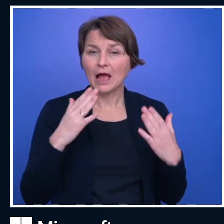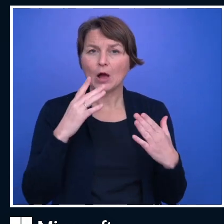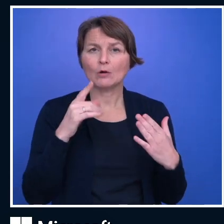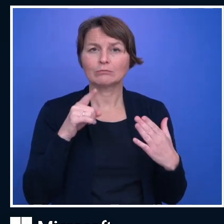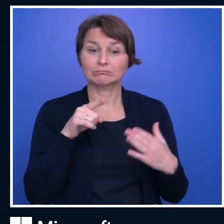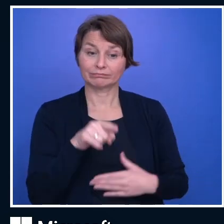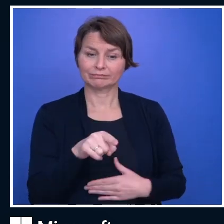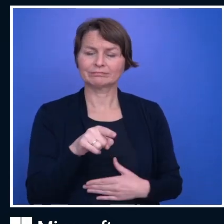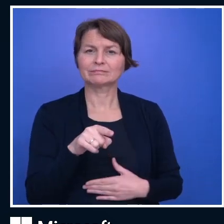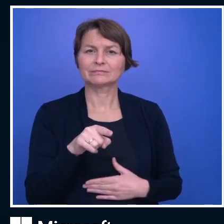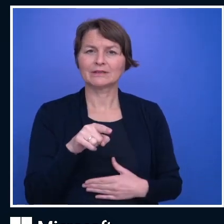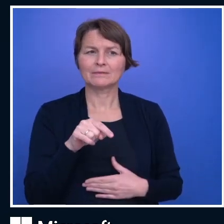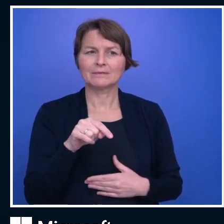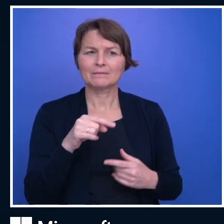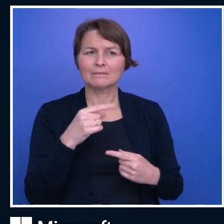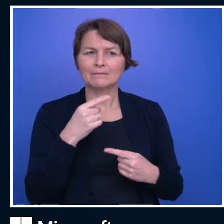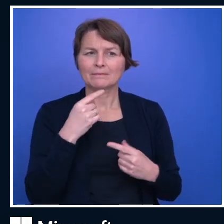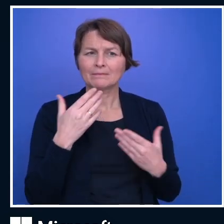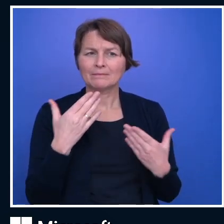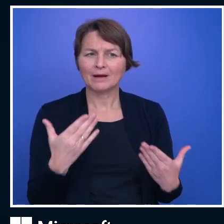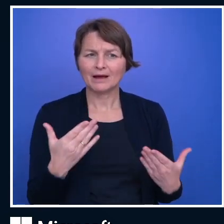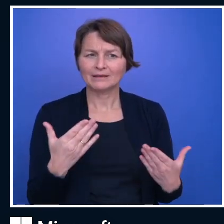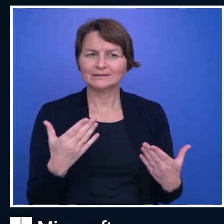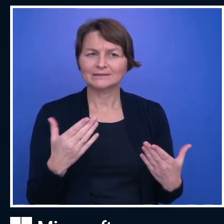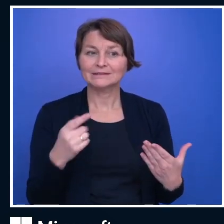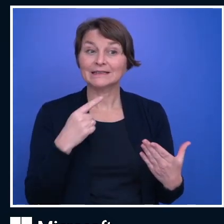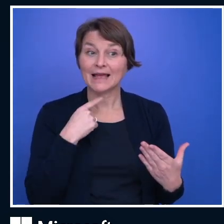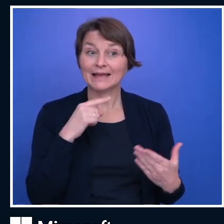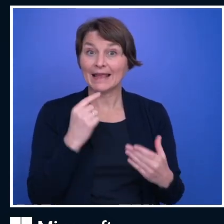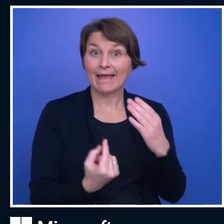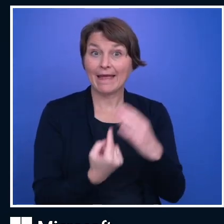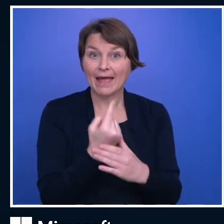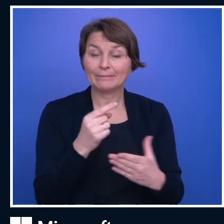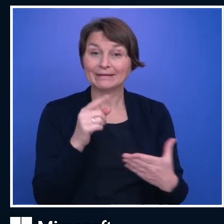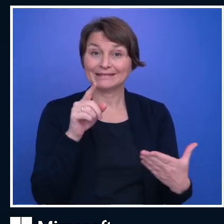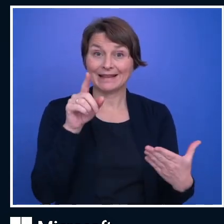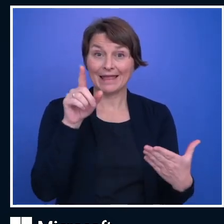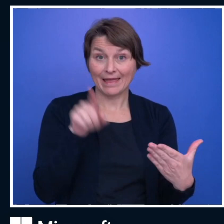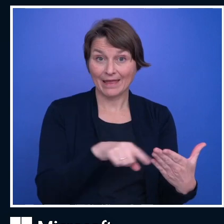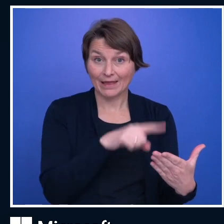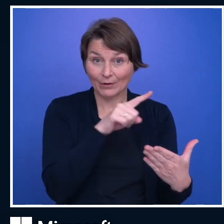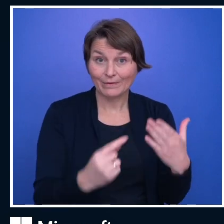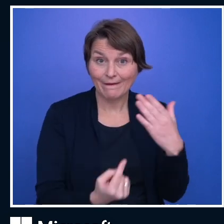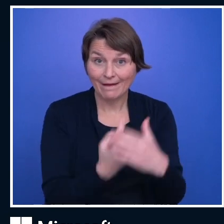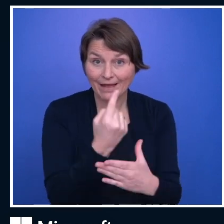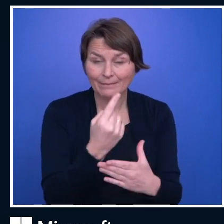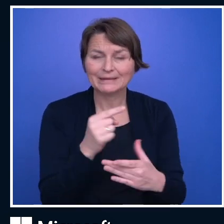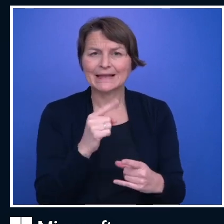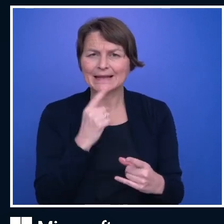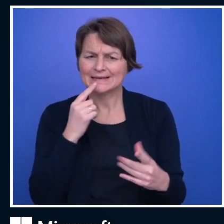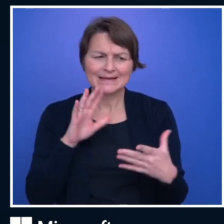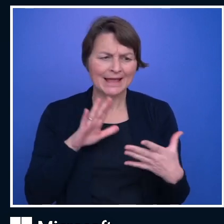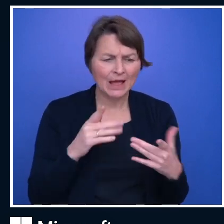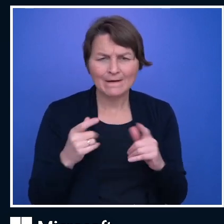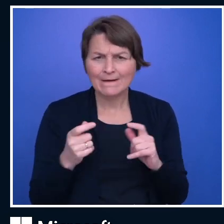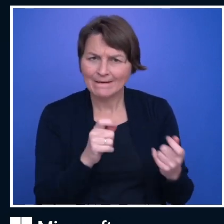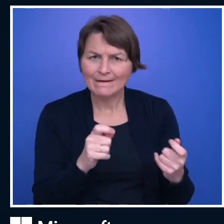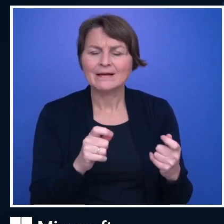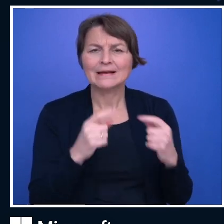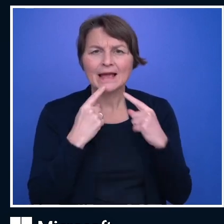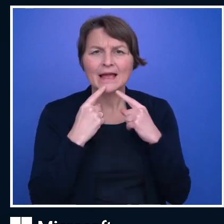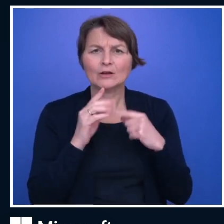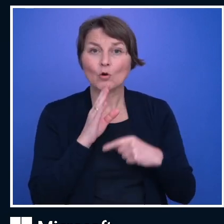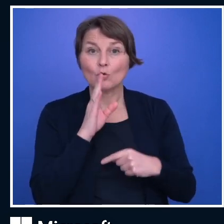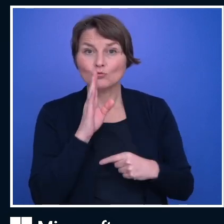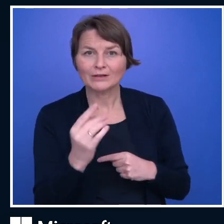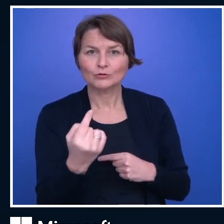left. That's when it gets an error from that. It gets an error and it's kind of redirected and it's told that you've got to go right. And when it's